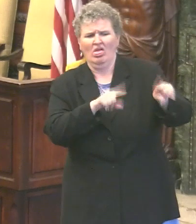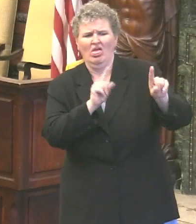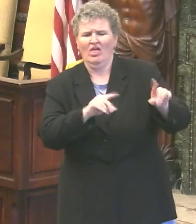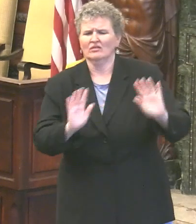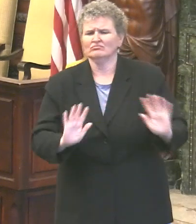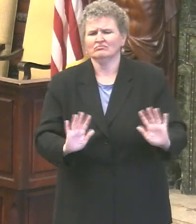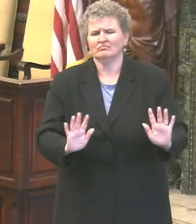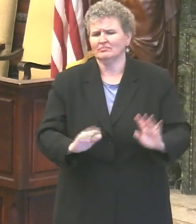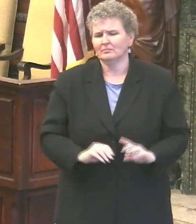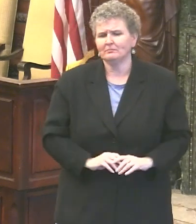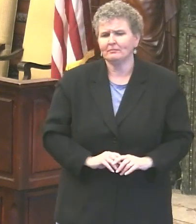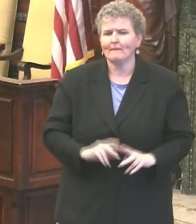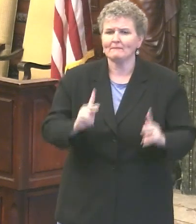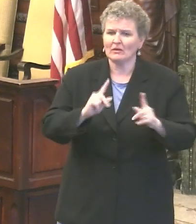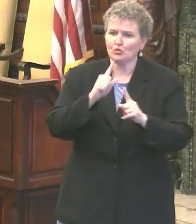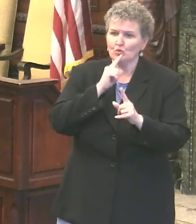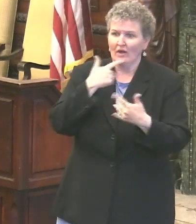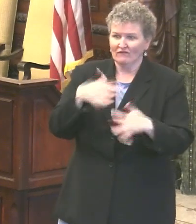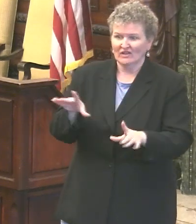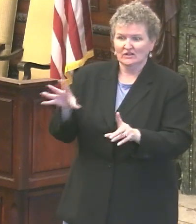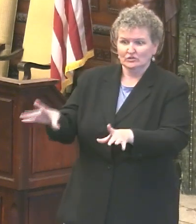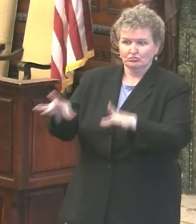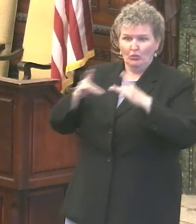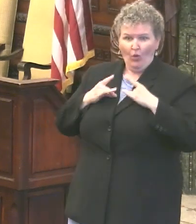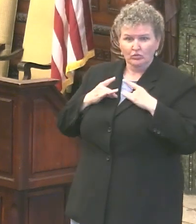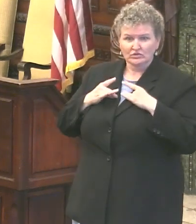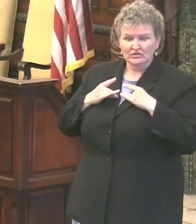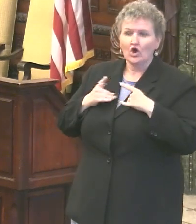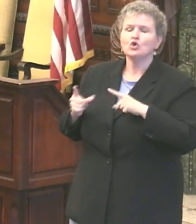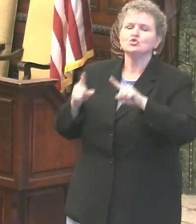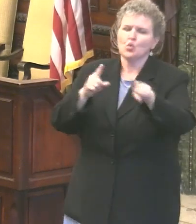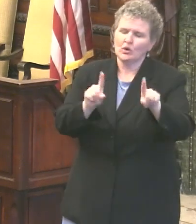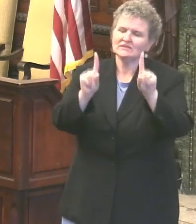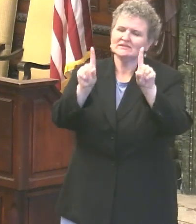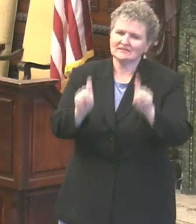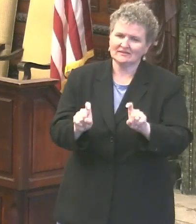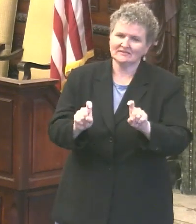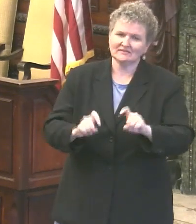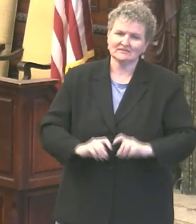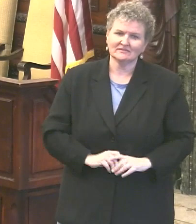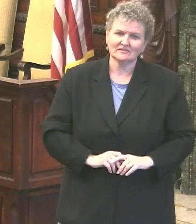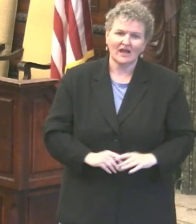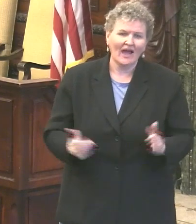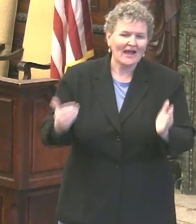or people who have been exposed to someone, to be tested. So we do want to encourage testing in the right folks.